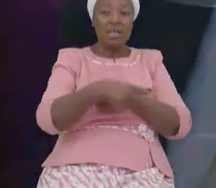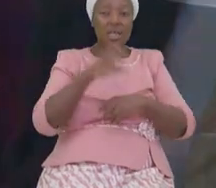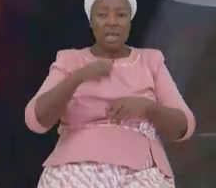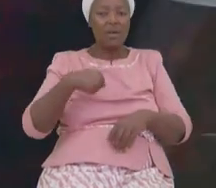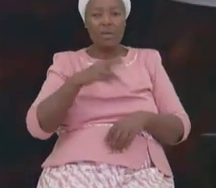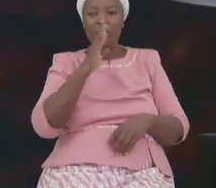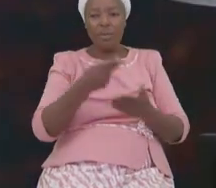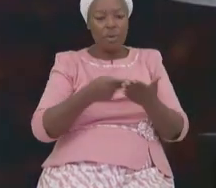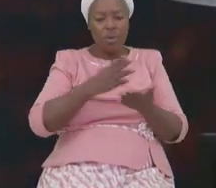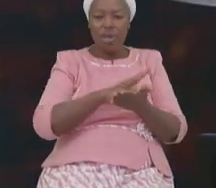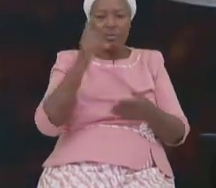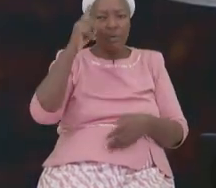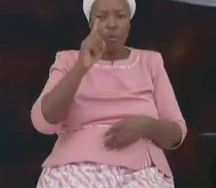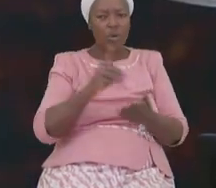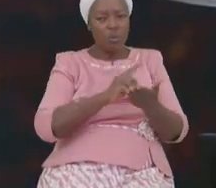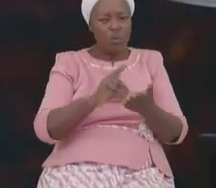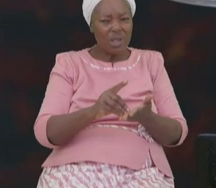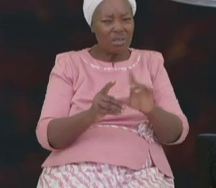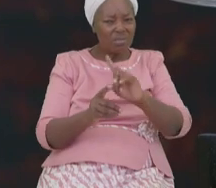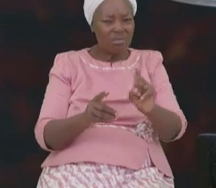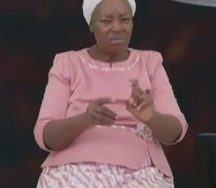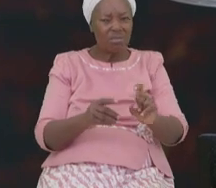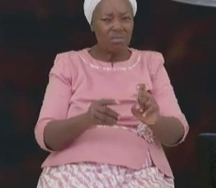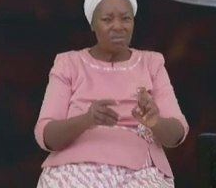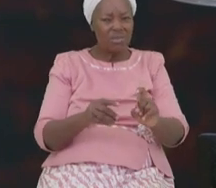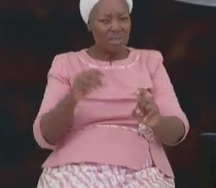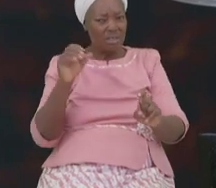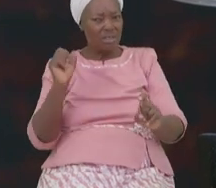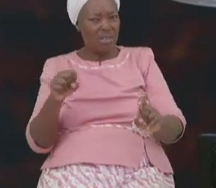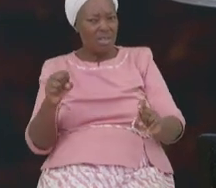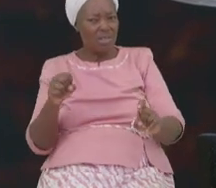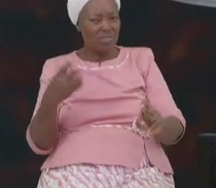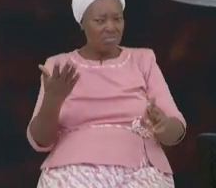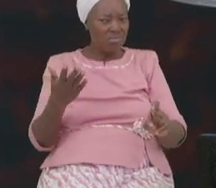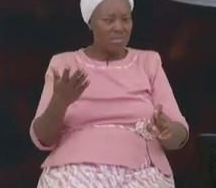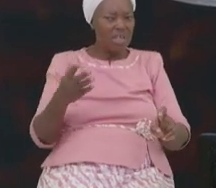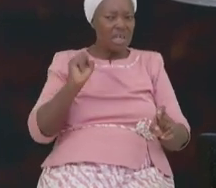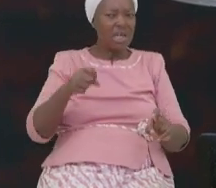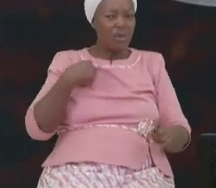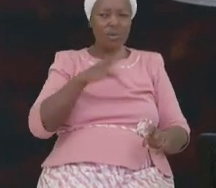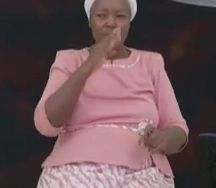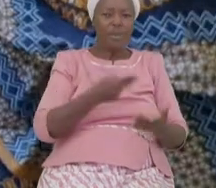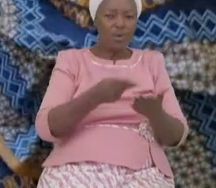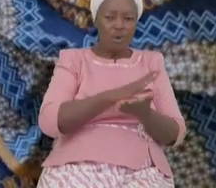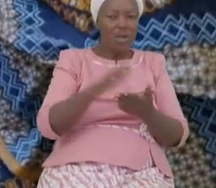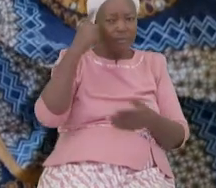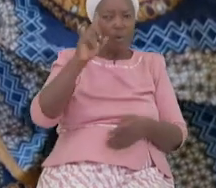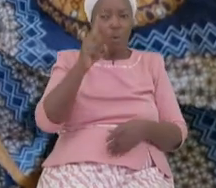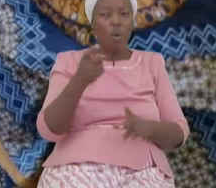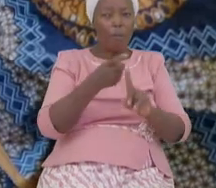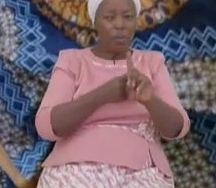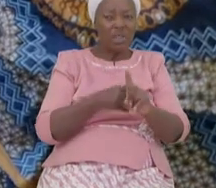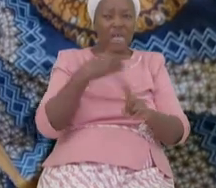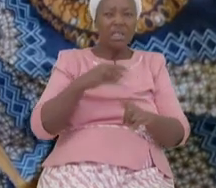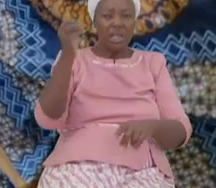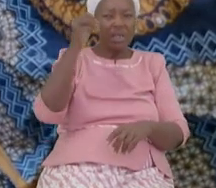1 week? Yeah. Can we be holy for 1 month? The grace